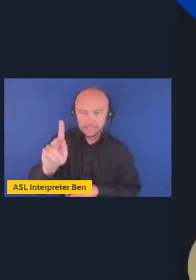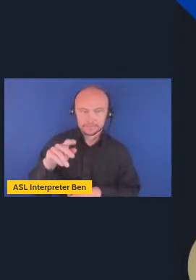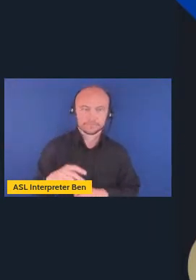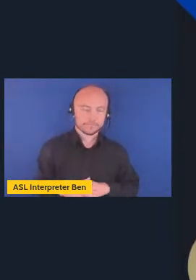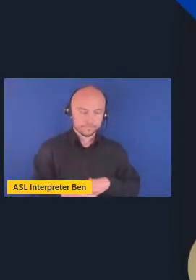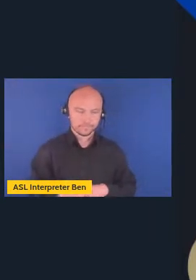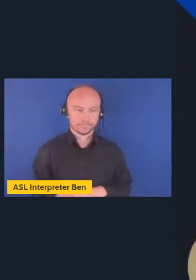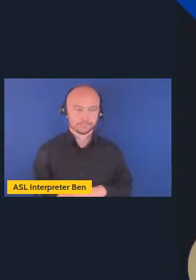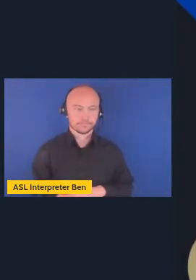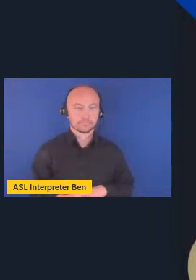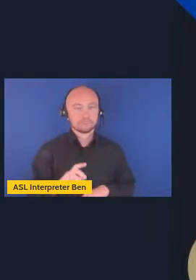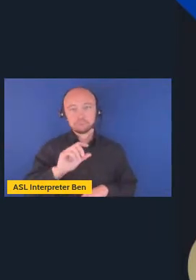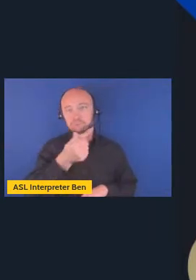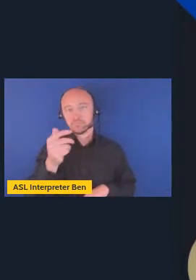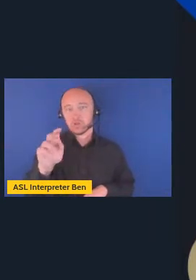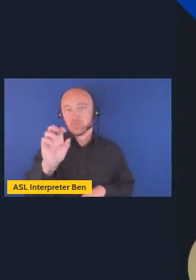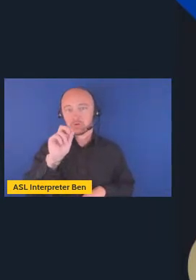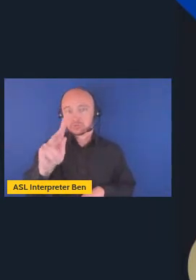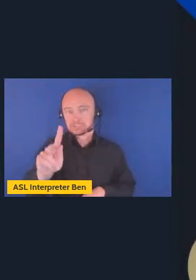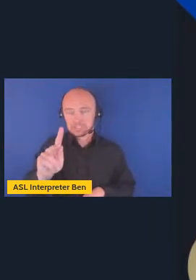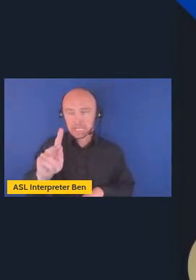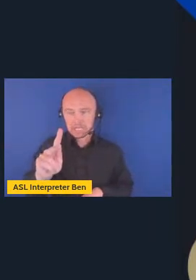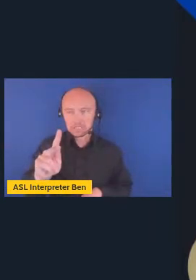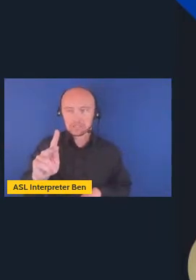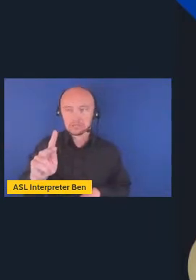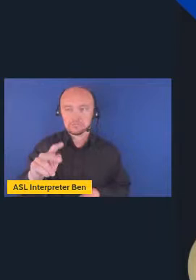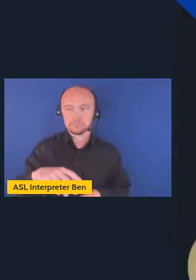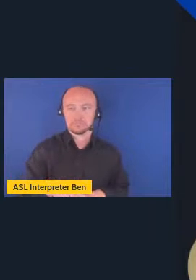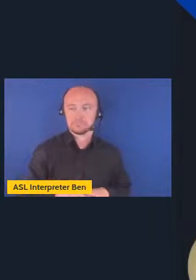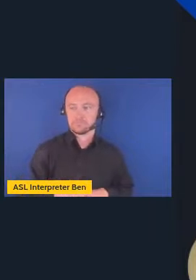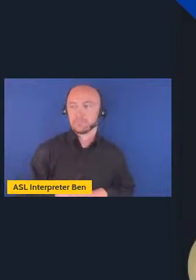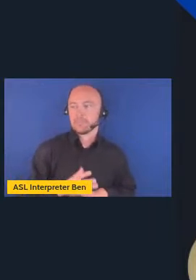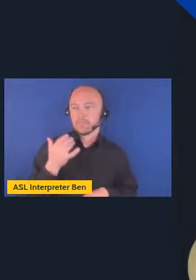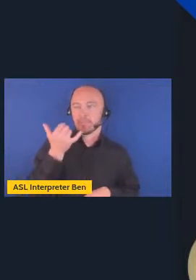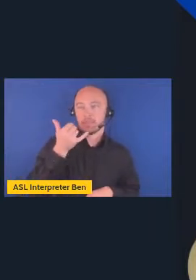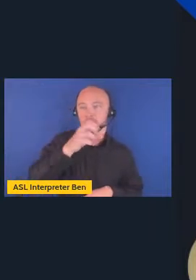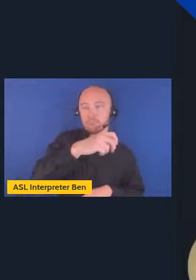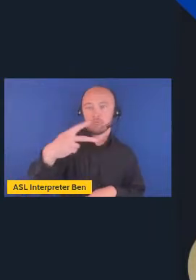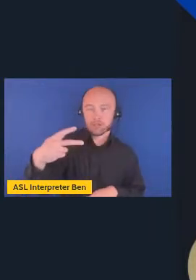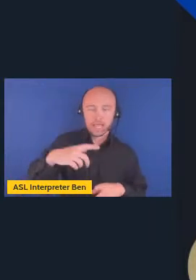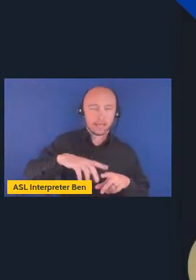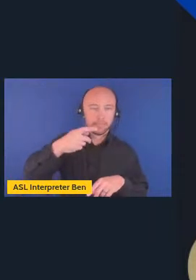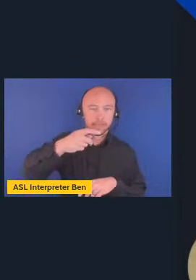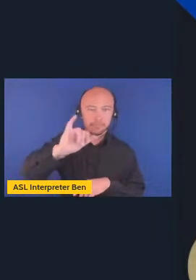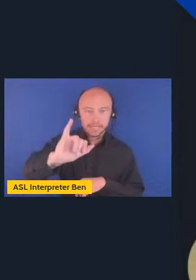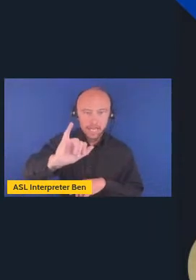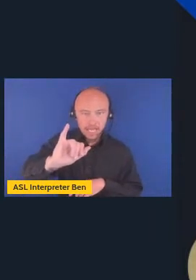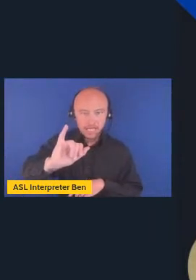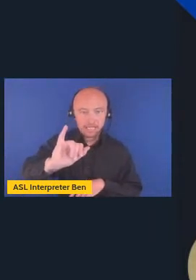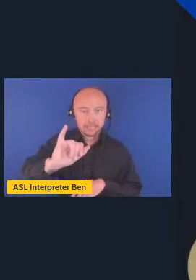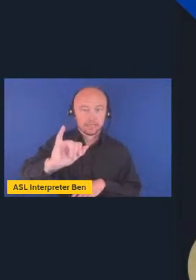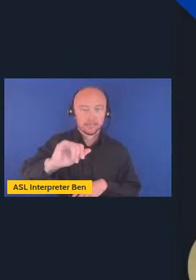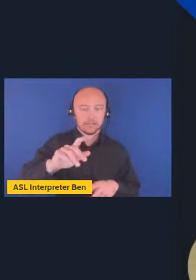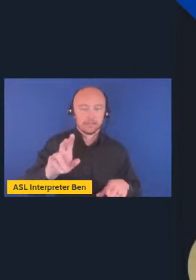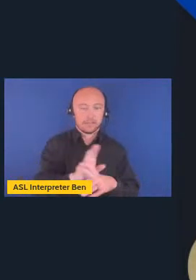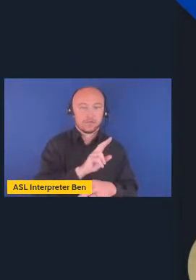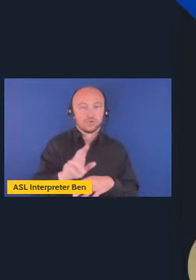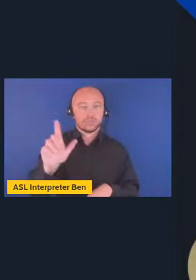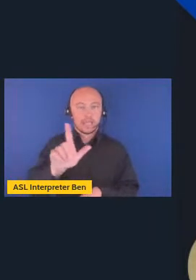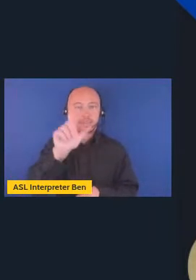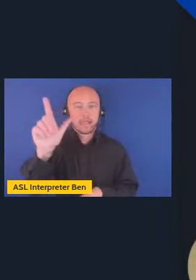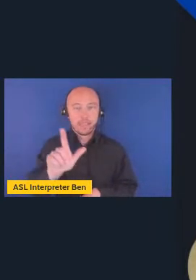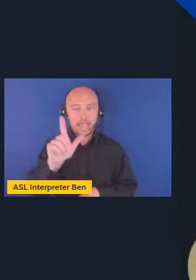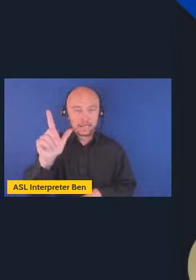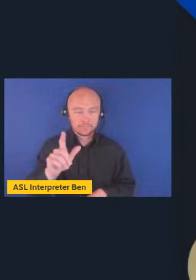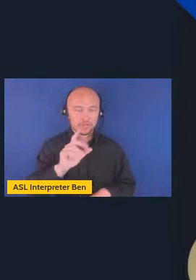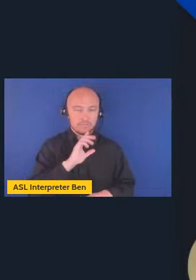any other stacks, like for example the mobile app API that used Lambda functions that talk to